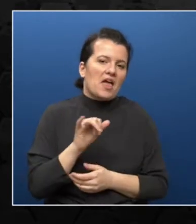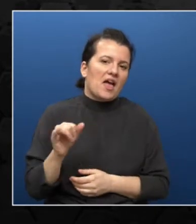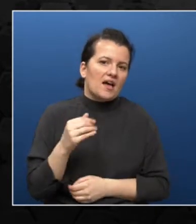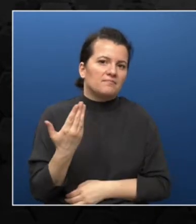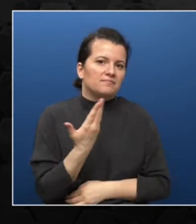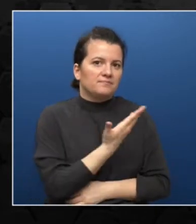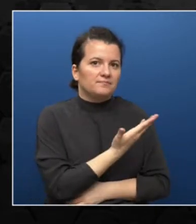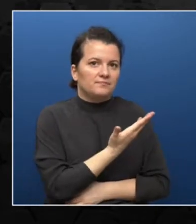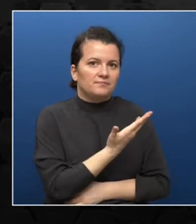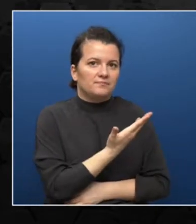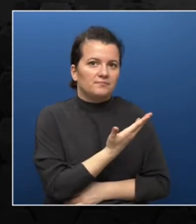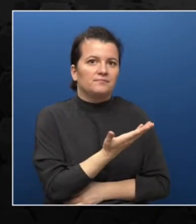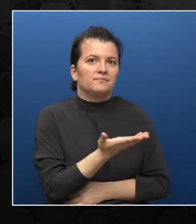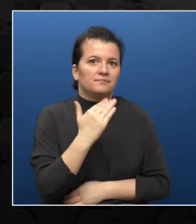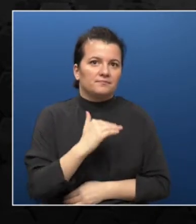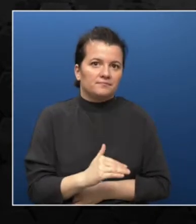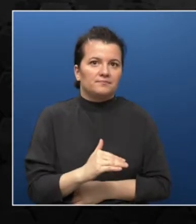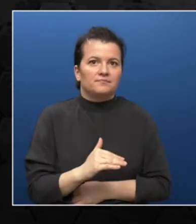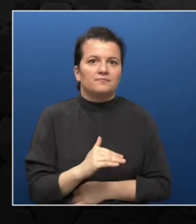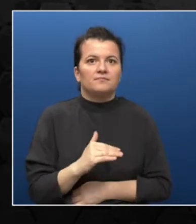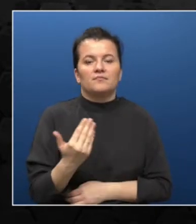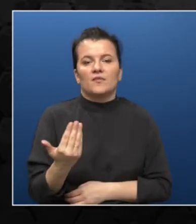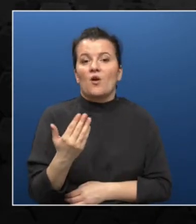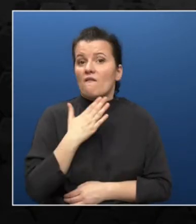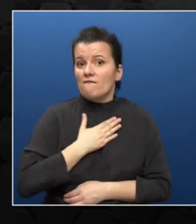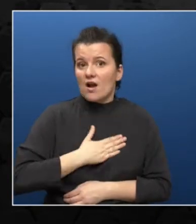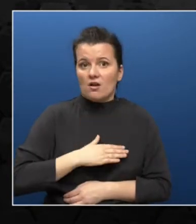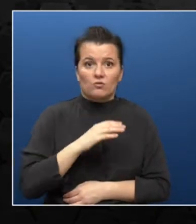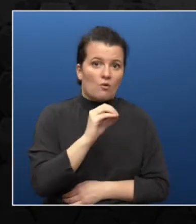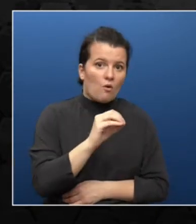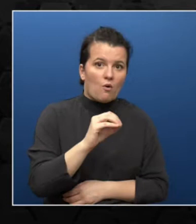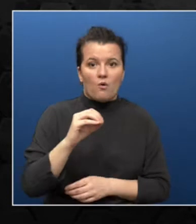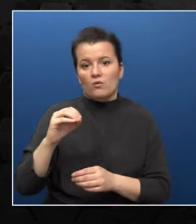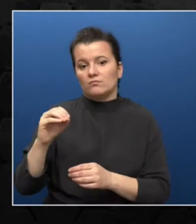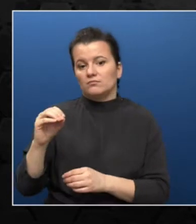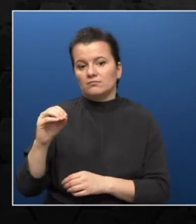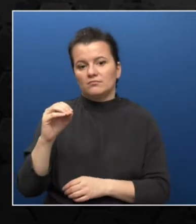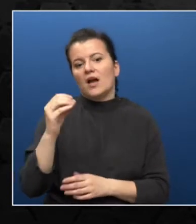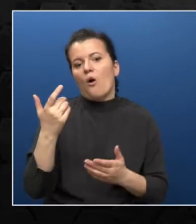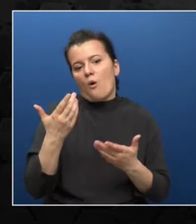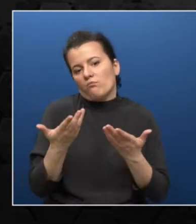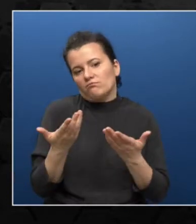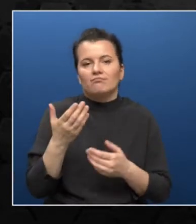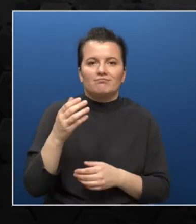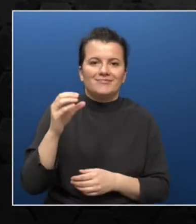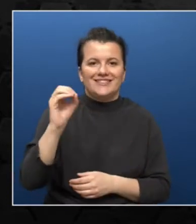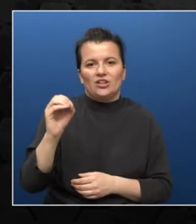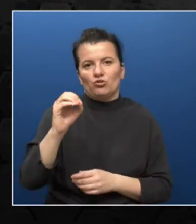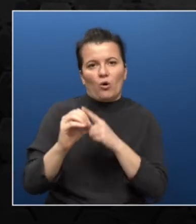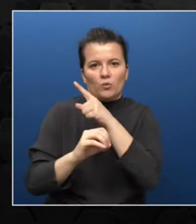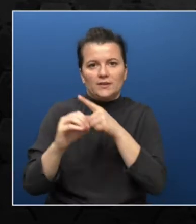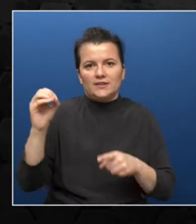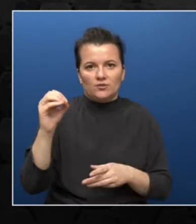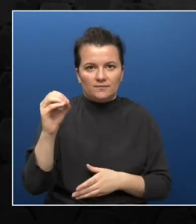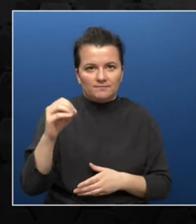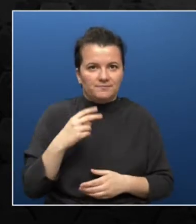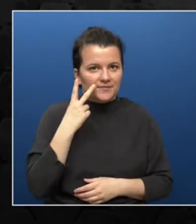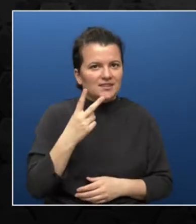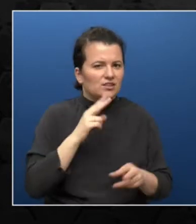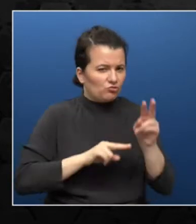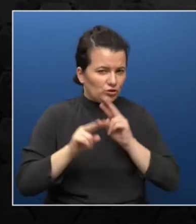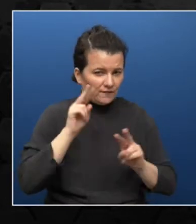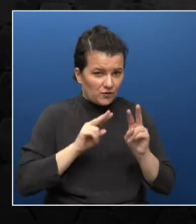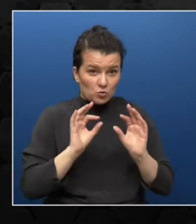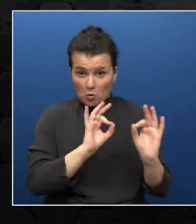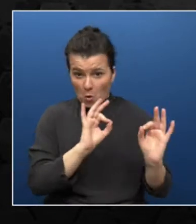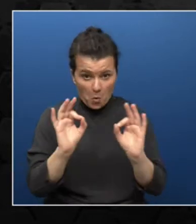standard SO, O or 0, and then you check here and check here. Then you can review and see if everything is